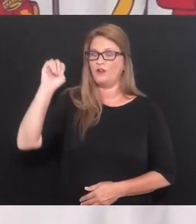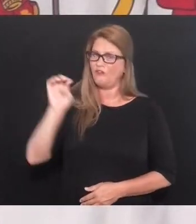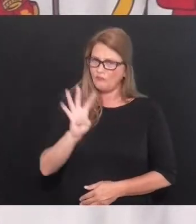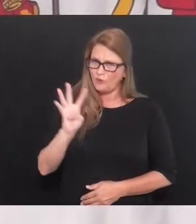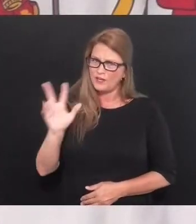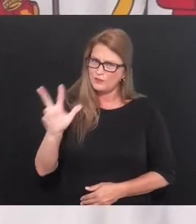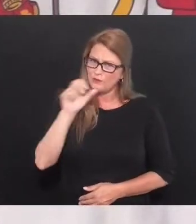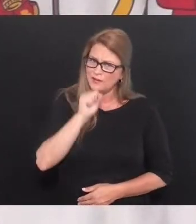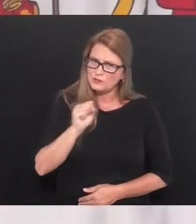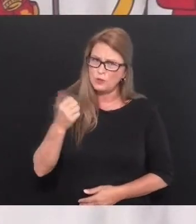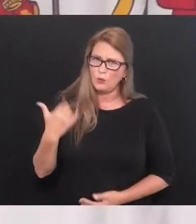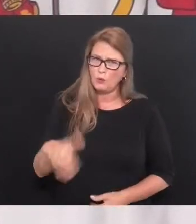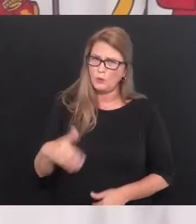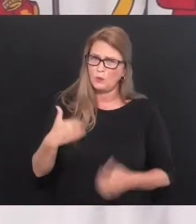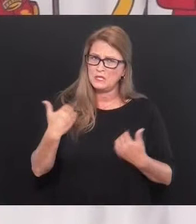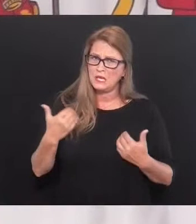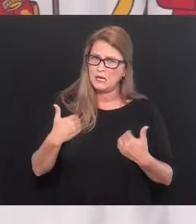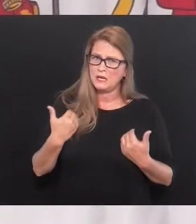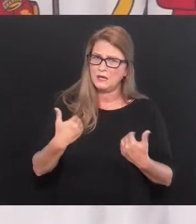old.